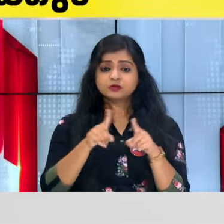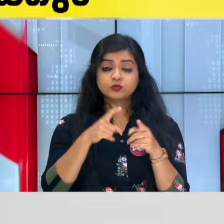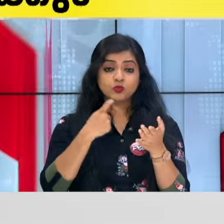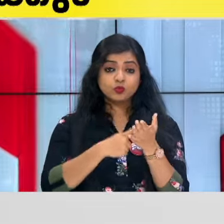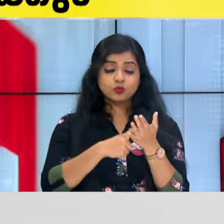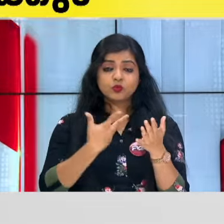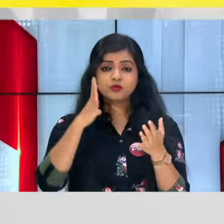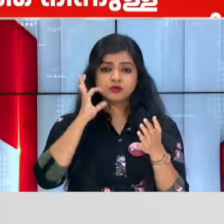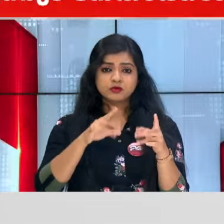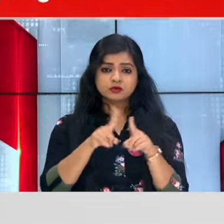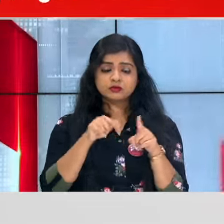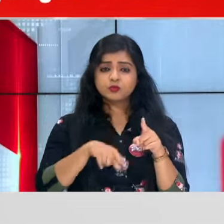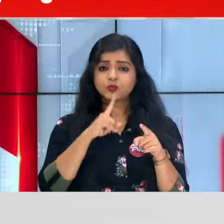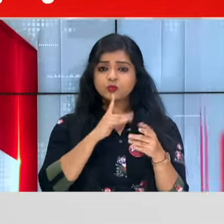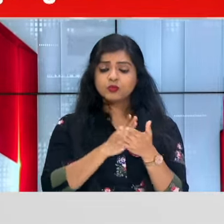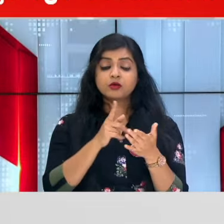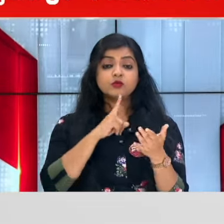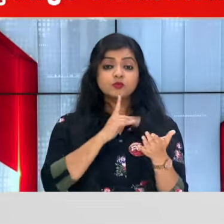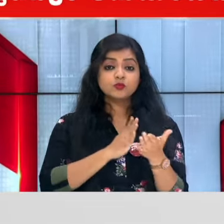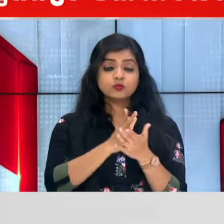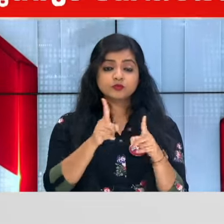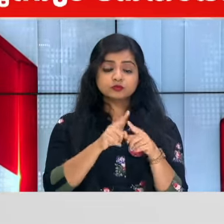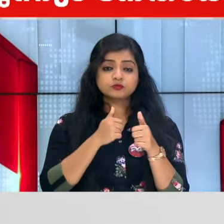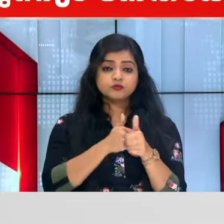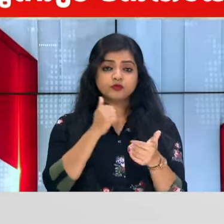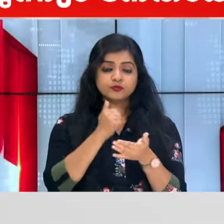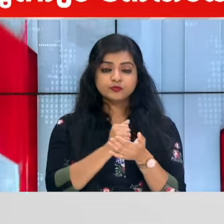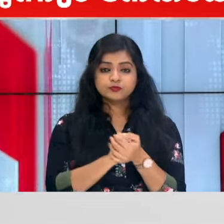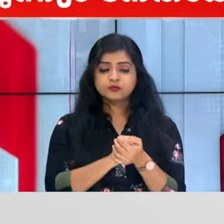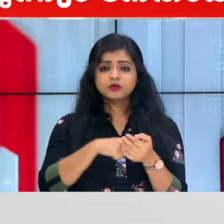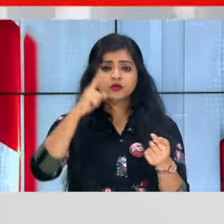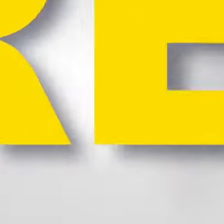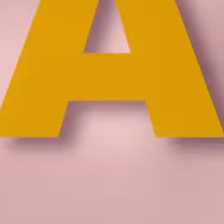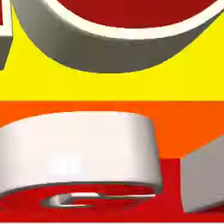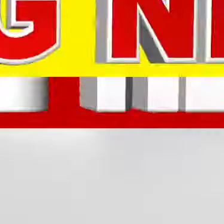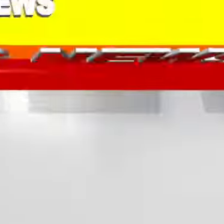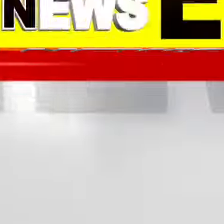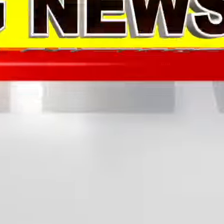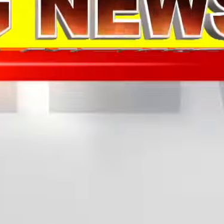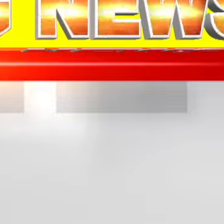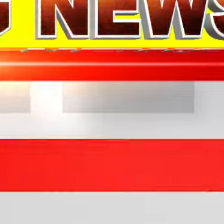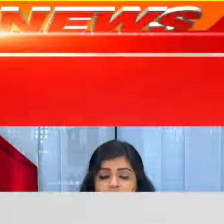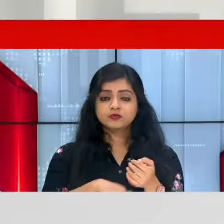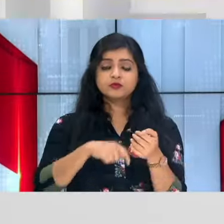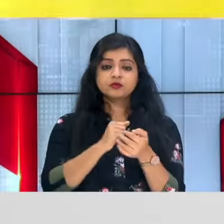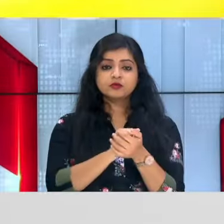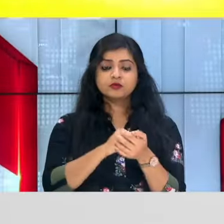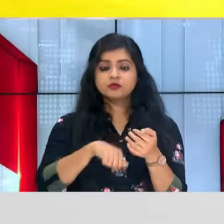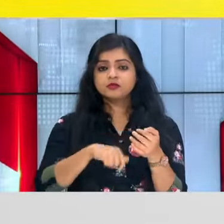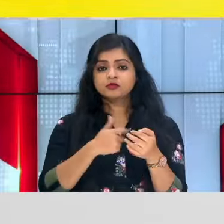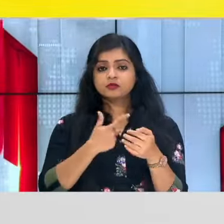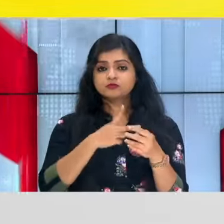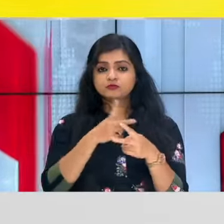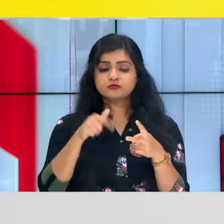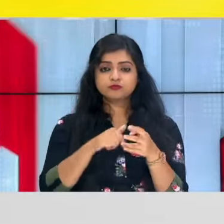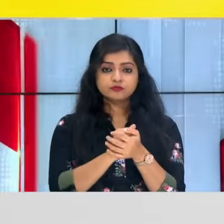violation or this war violation or that one. This, the law was legislated with the intention to, you see, put a curb on the Ayaram